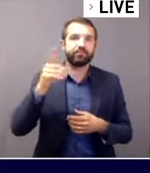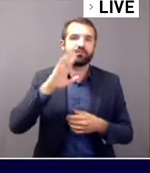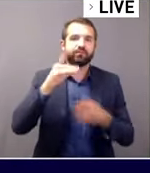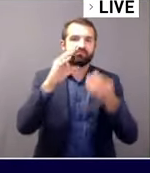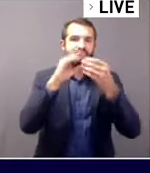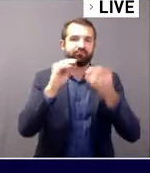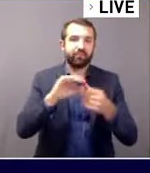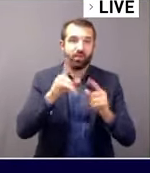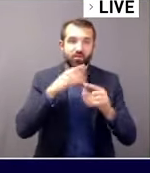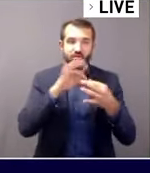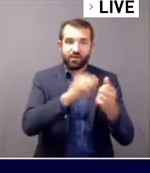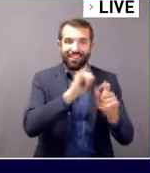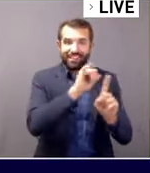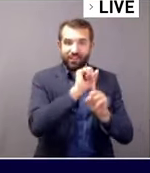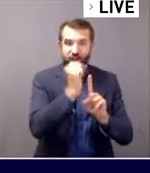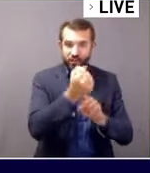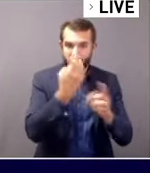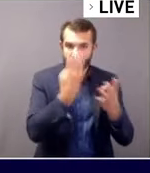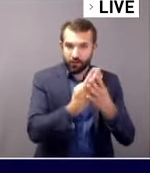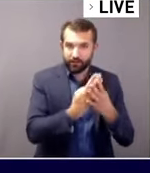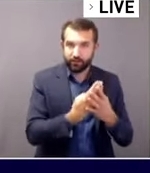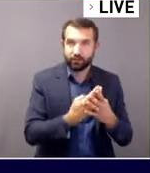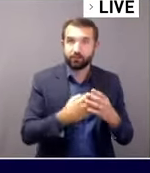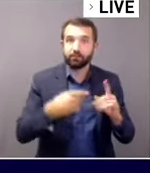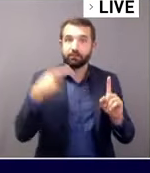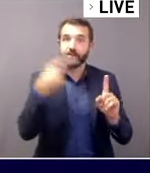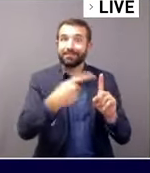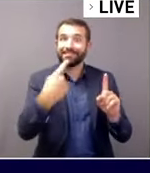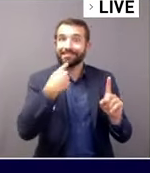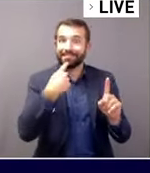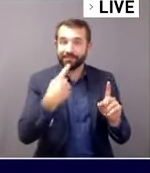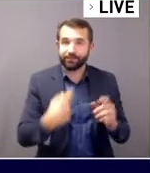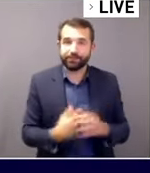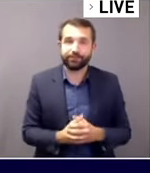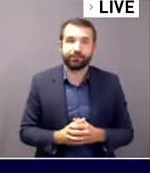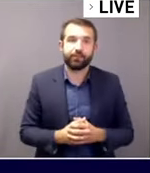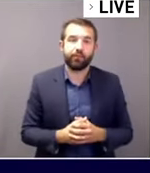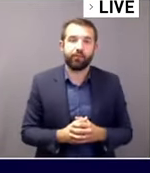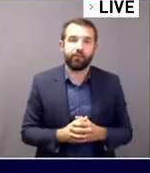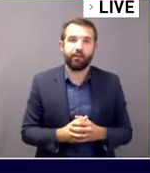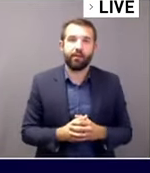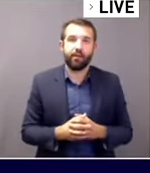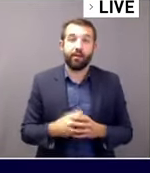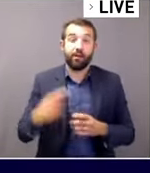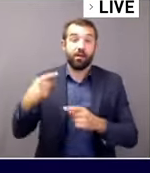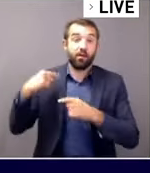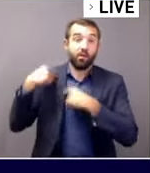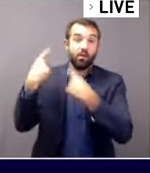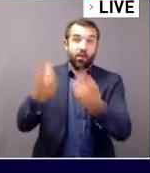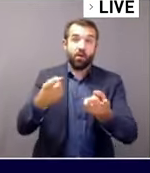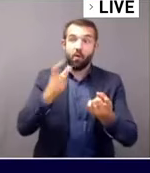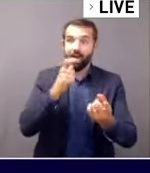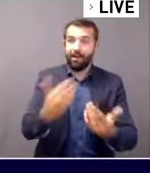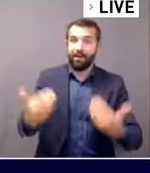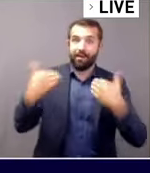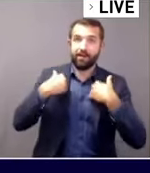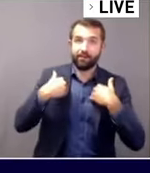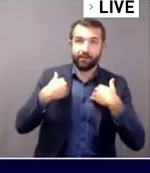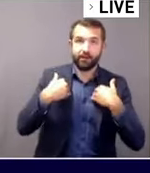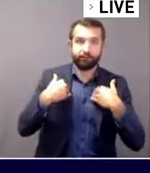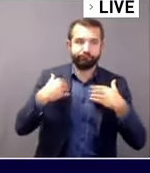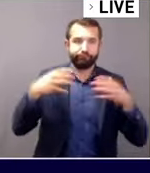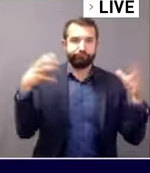they have been putting infected inmates sort of in one unit of the jail in isolated cells, and